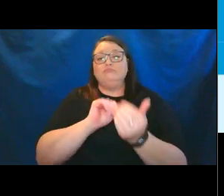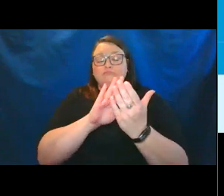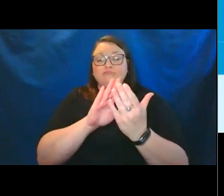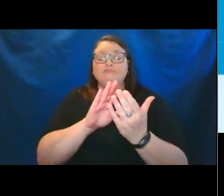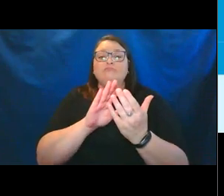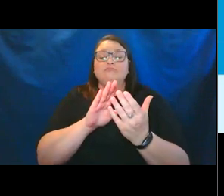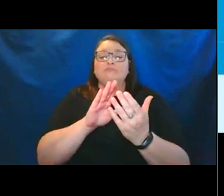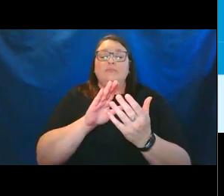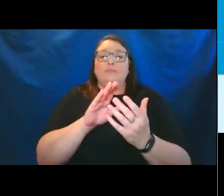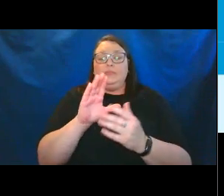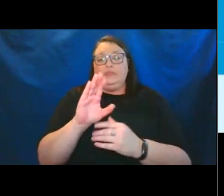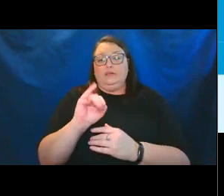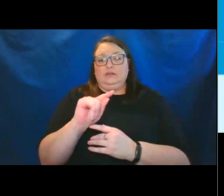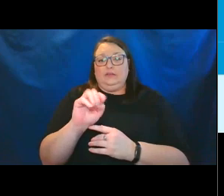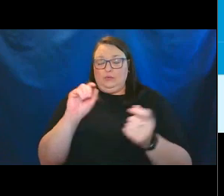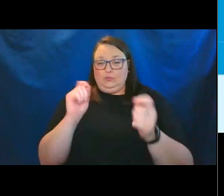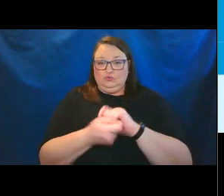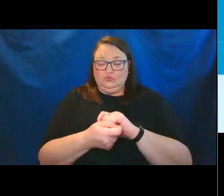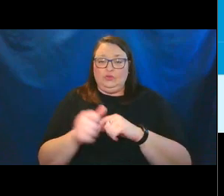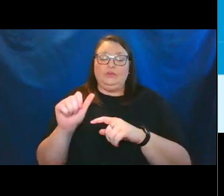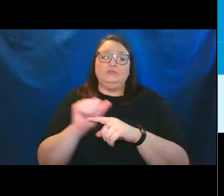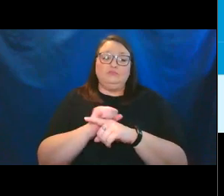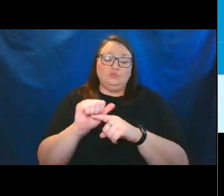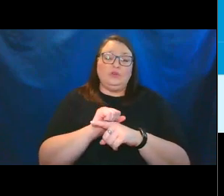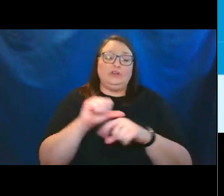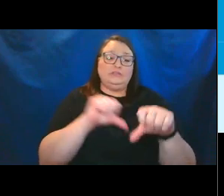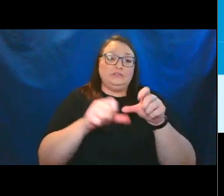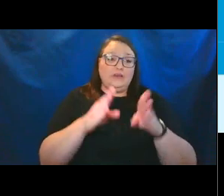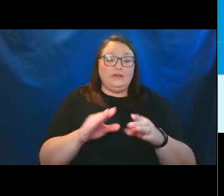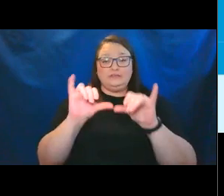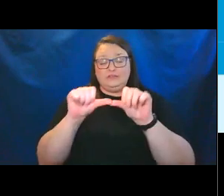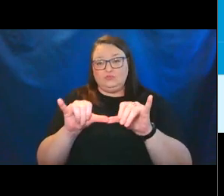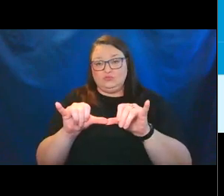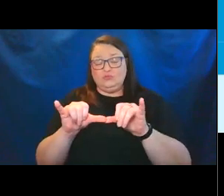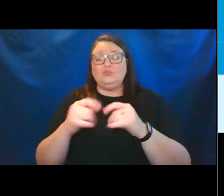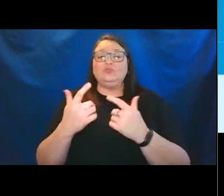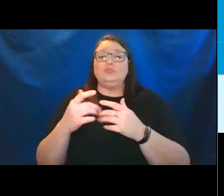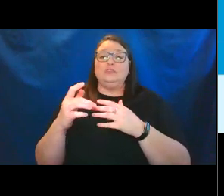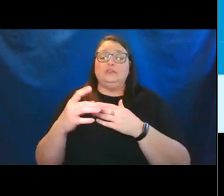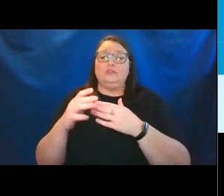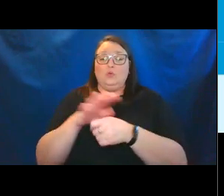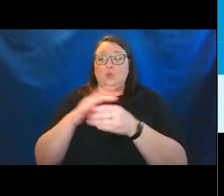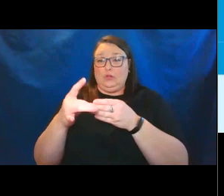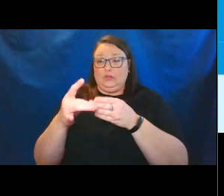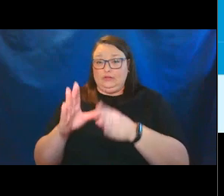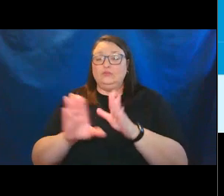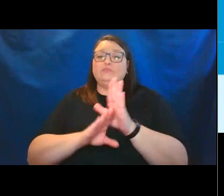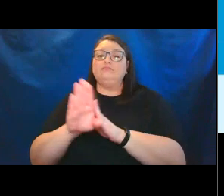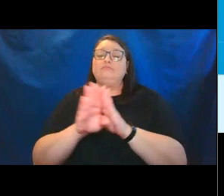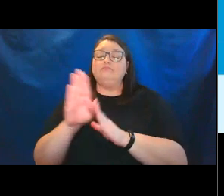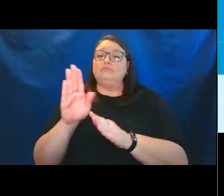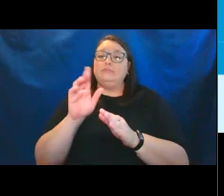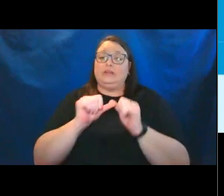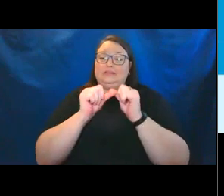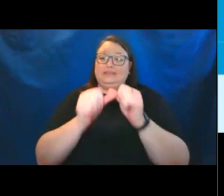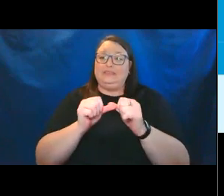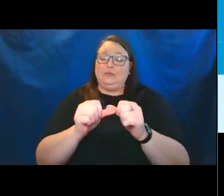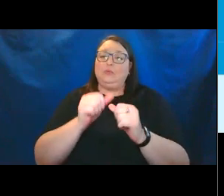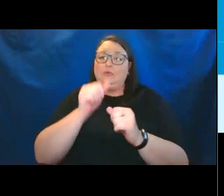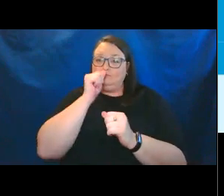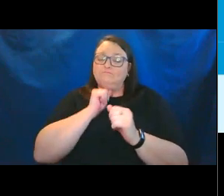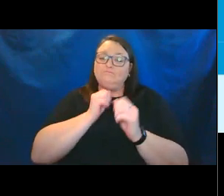together scientists, engineers, tradespeople, and local leaders to build a sustainable, resilient nation. Together, we